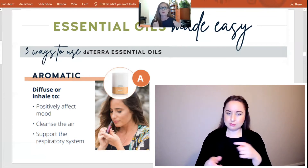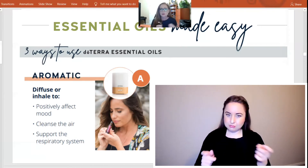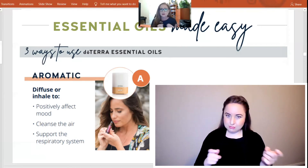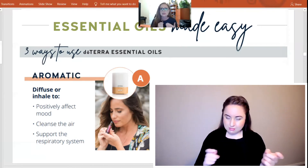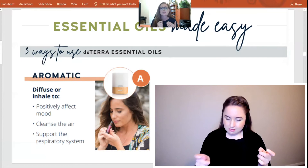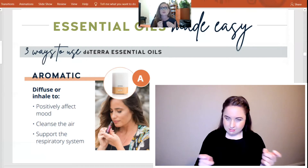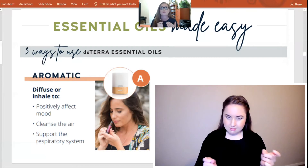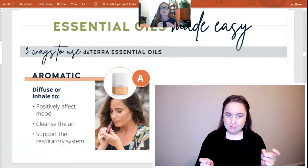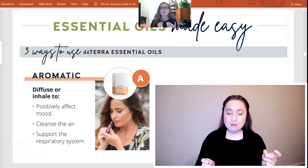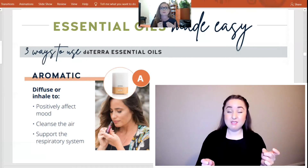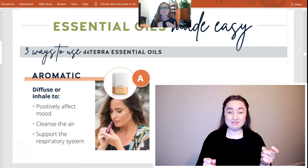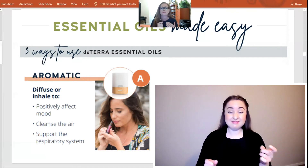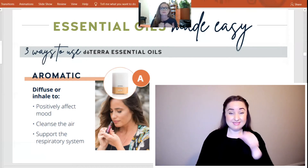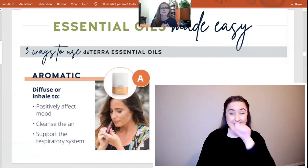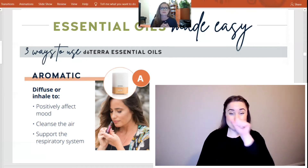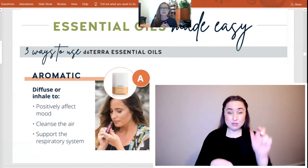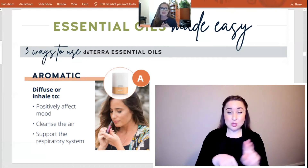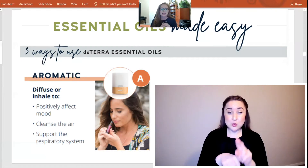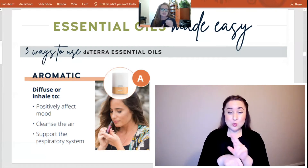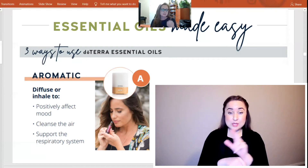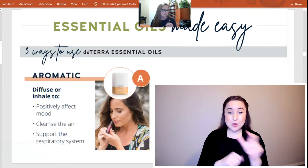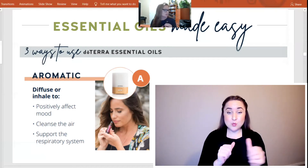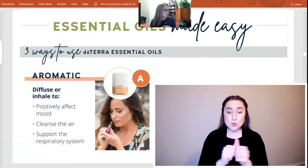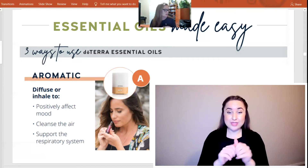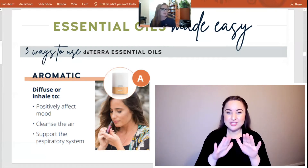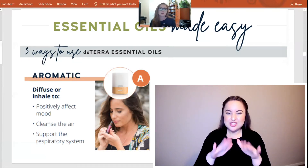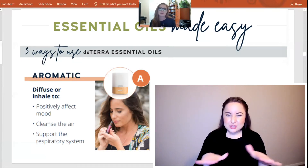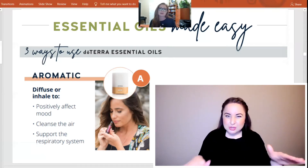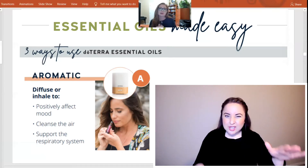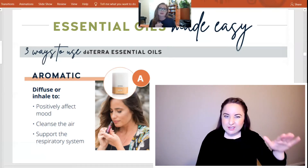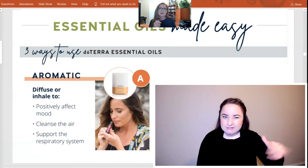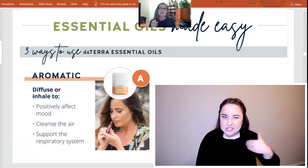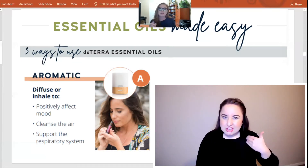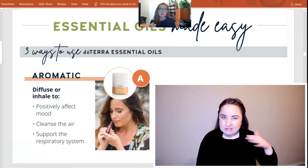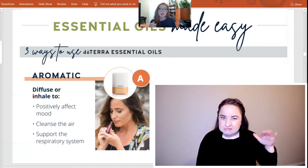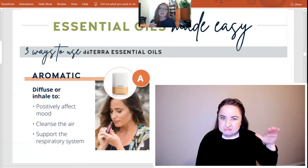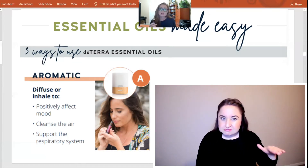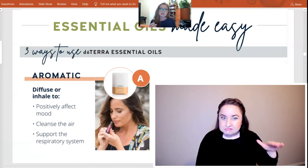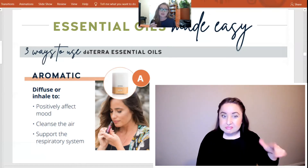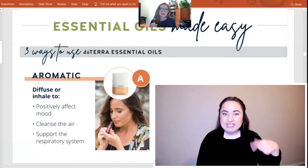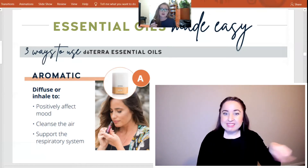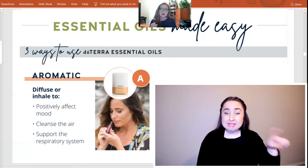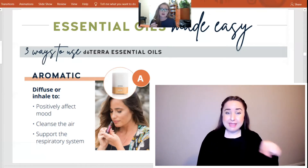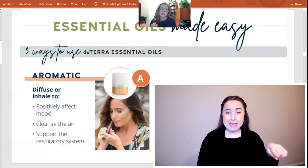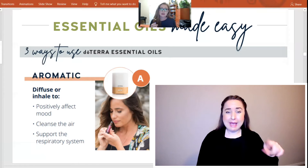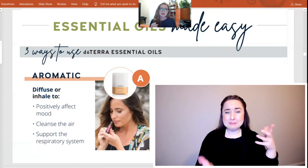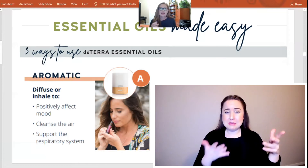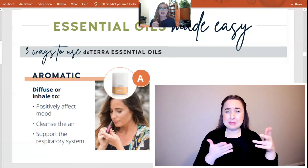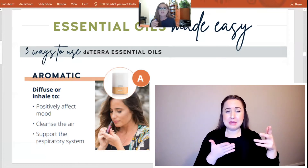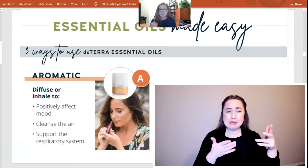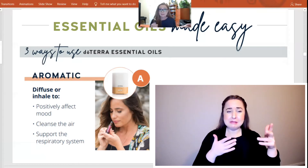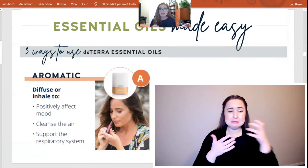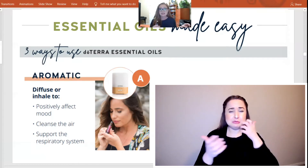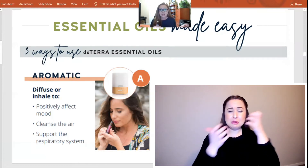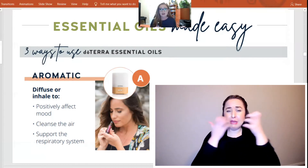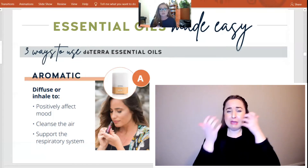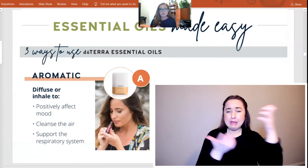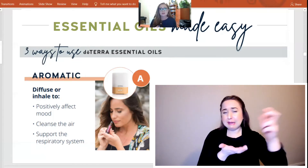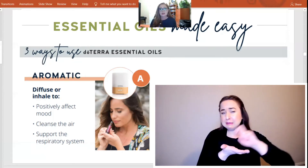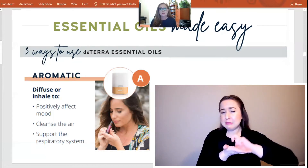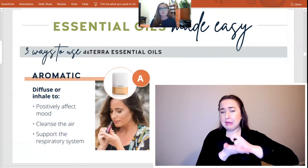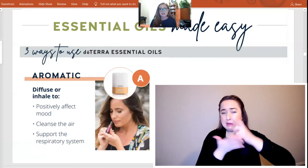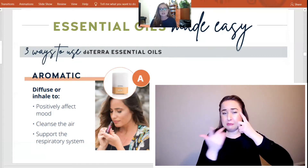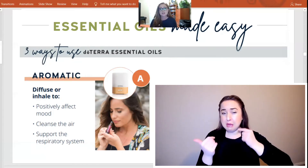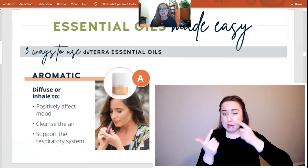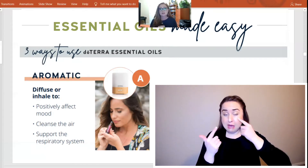We're, we're in control. And I love to use this with little ones that are having a meltdown,